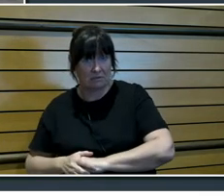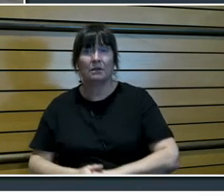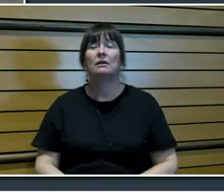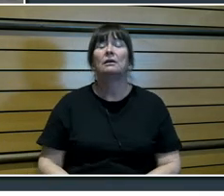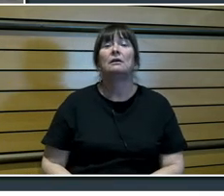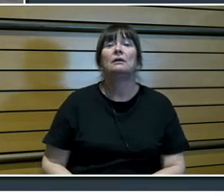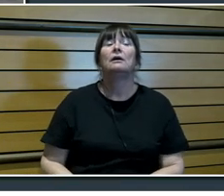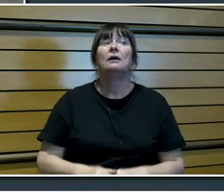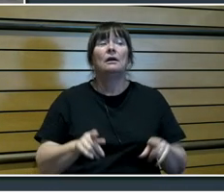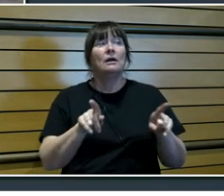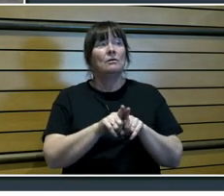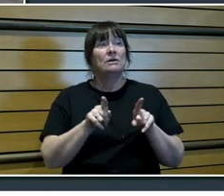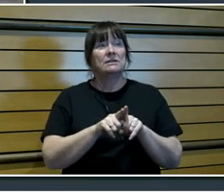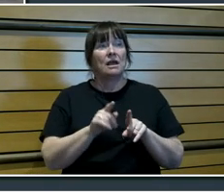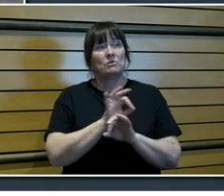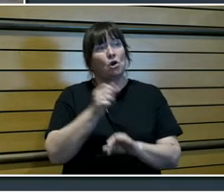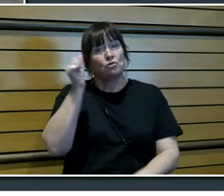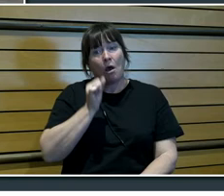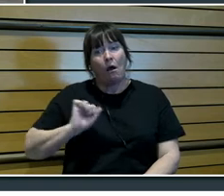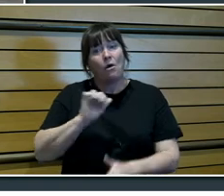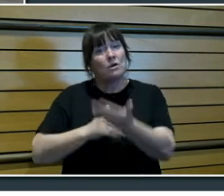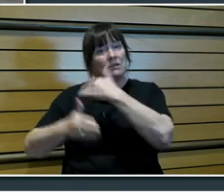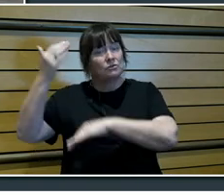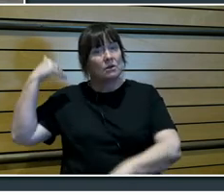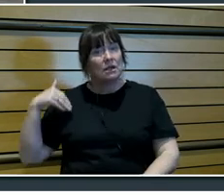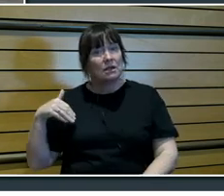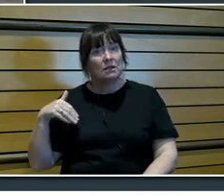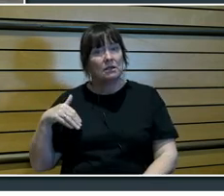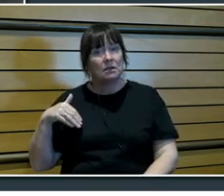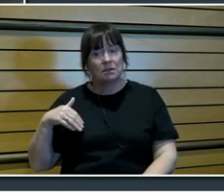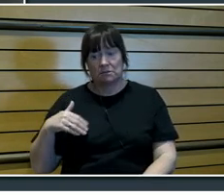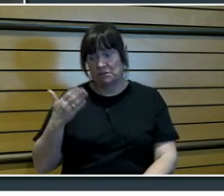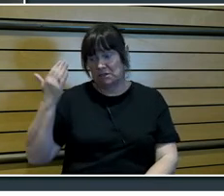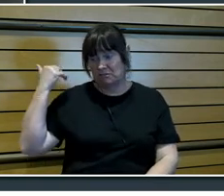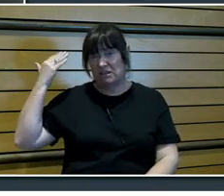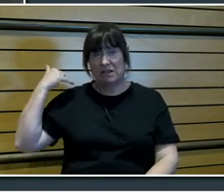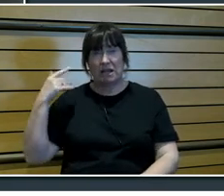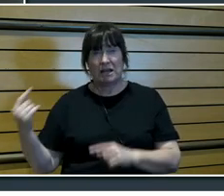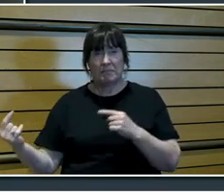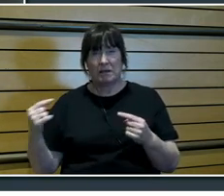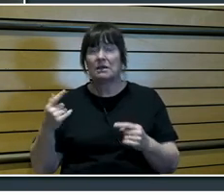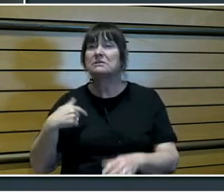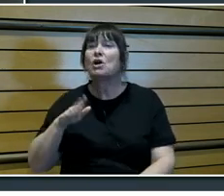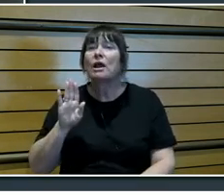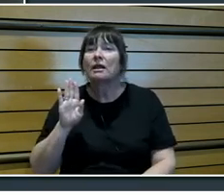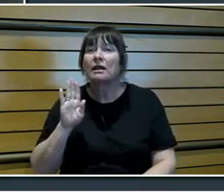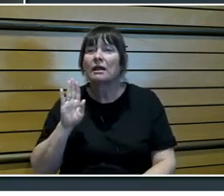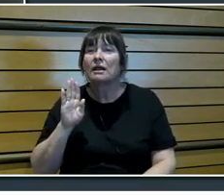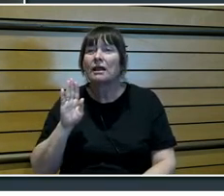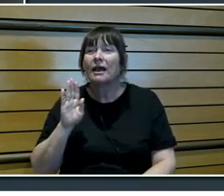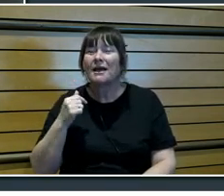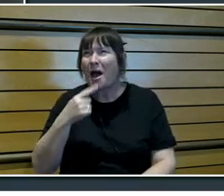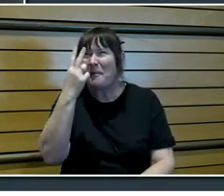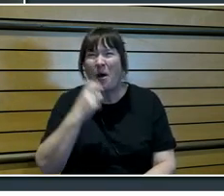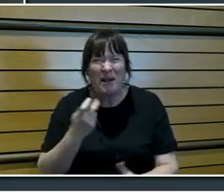it's like not knowing our own history. I just had a battle the other day at the community. Sorry, Pat, you'll have to make allowances for